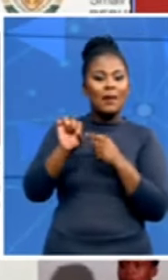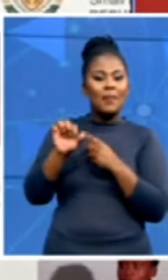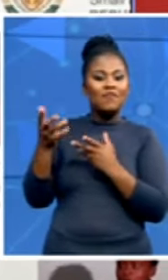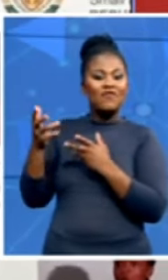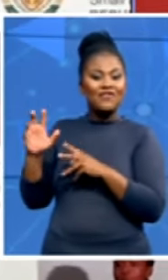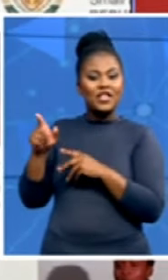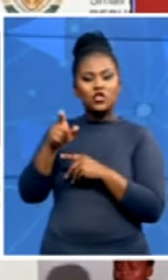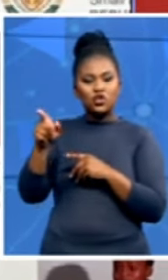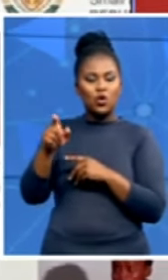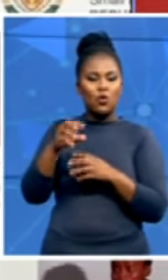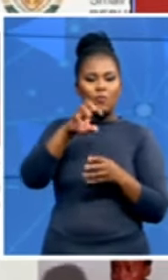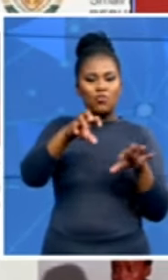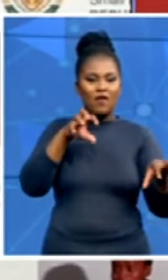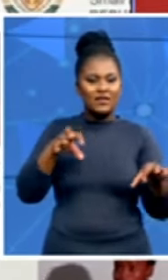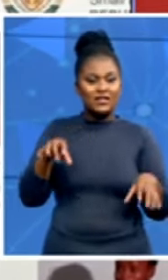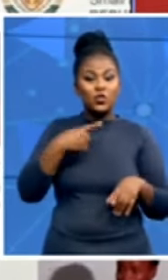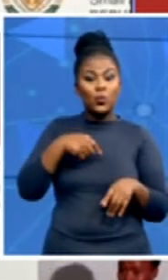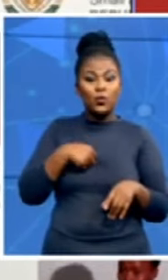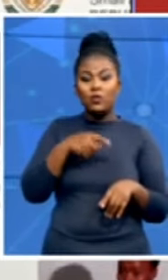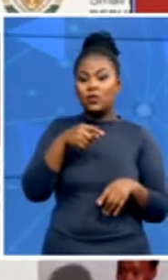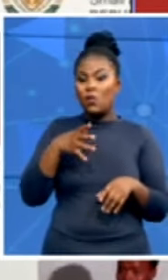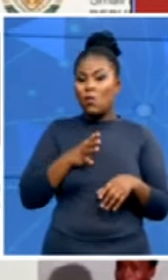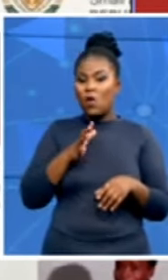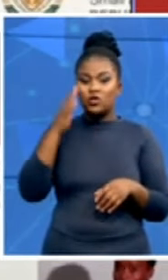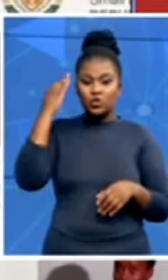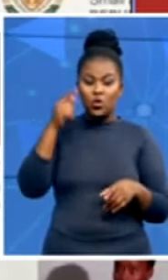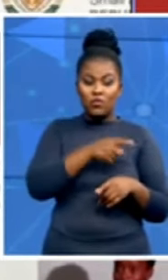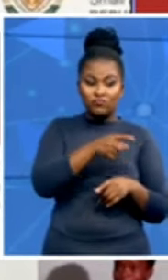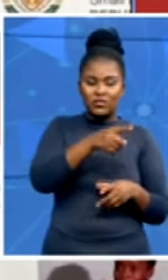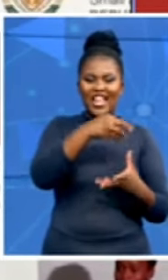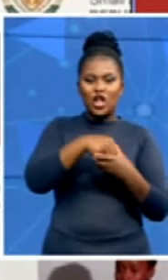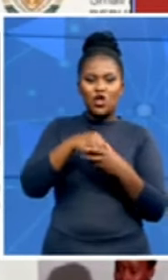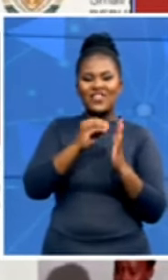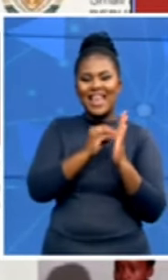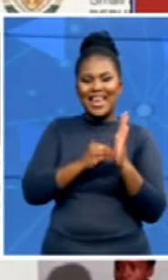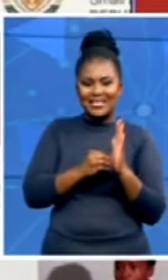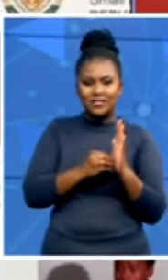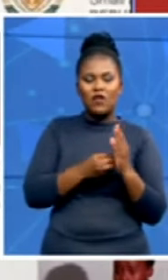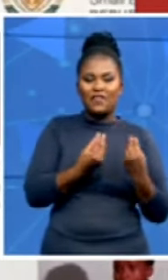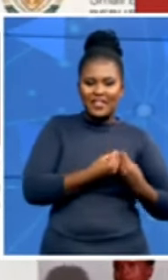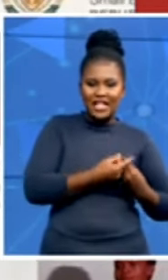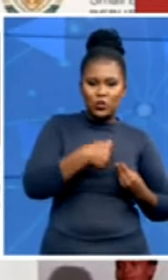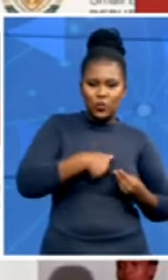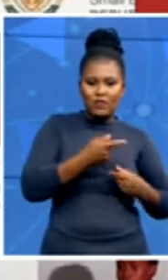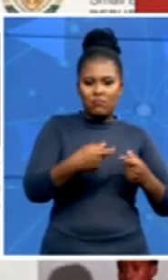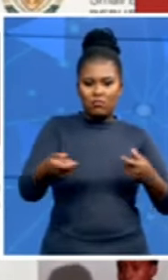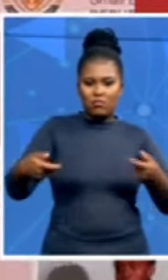for them to be included in the list of products that must be designated towards SMMEs.